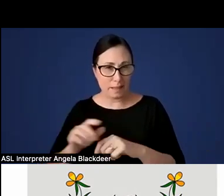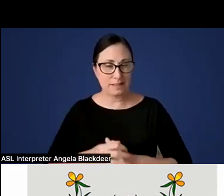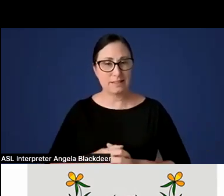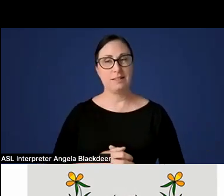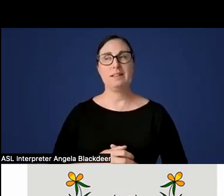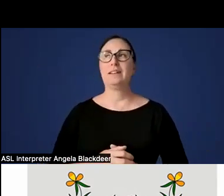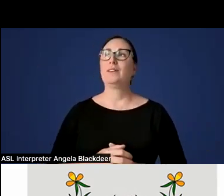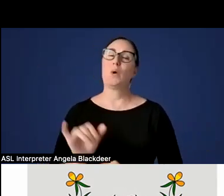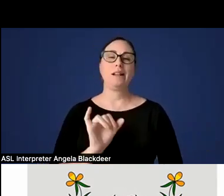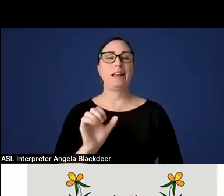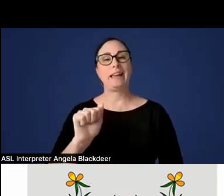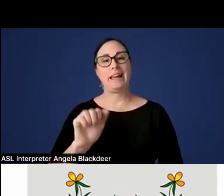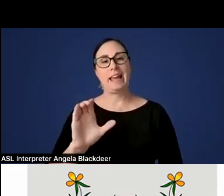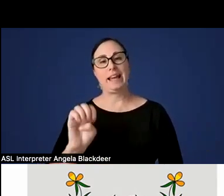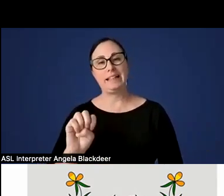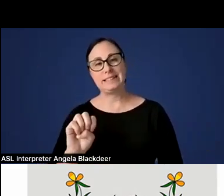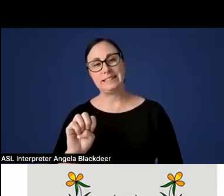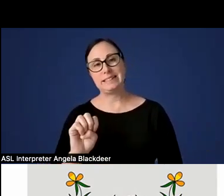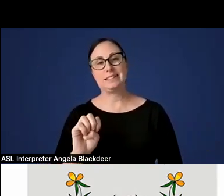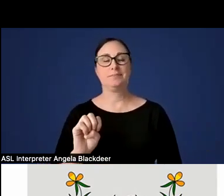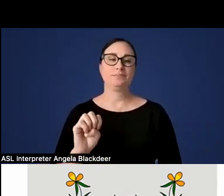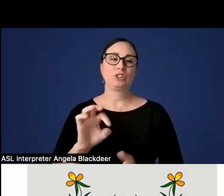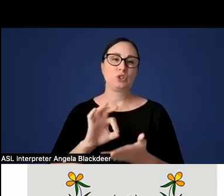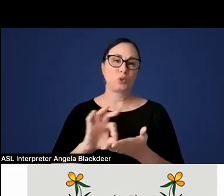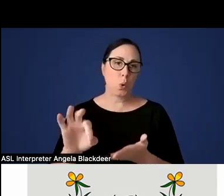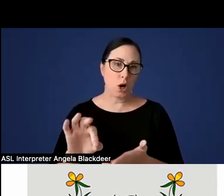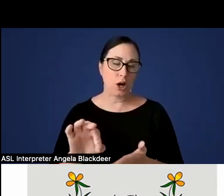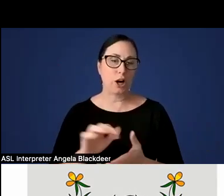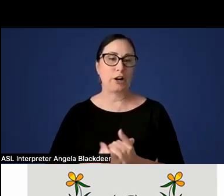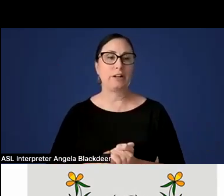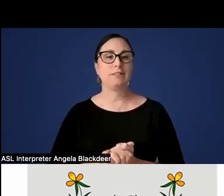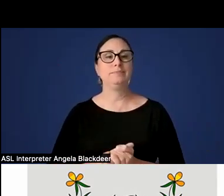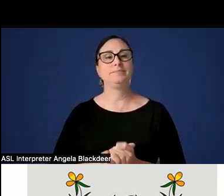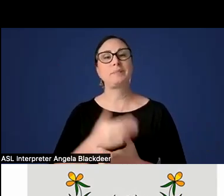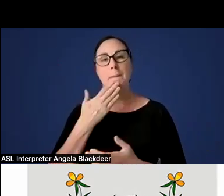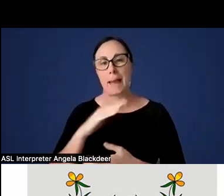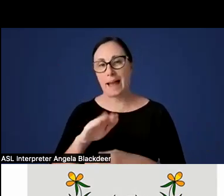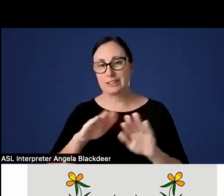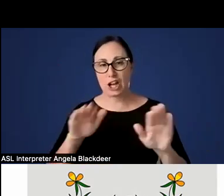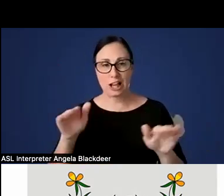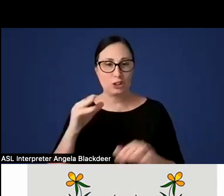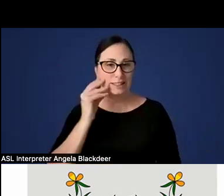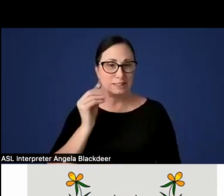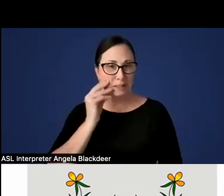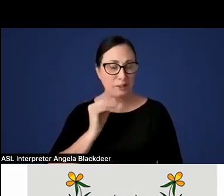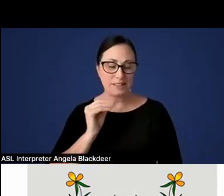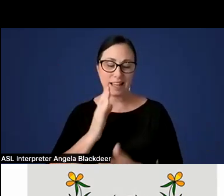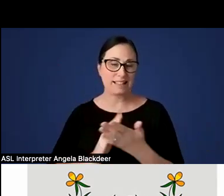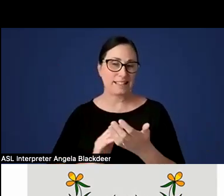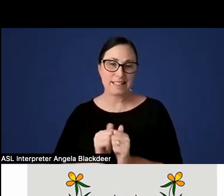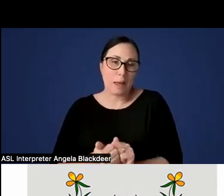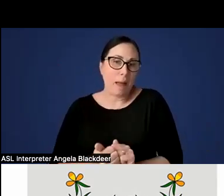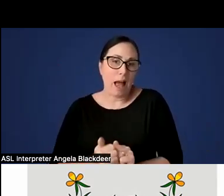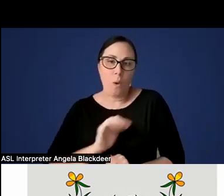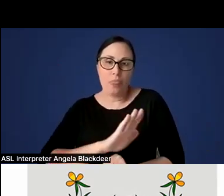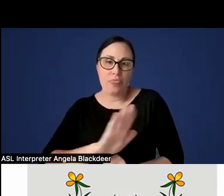the adverse childhood experience score that a person carries is somehow their fault. And I'm not saying we're not